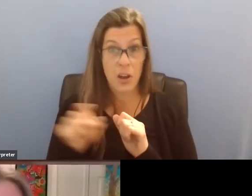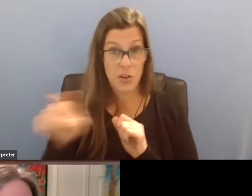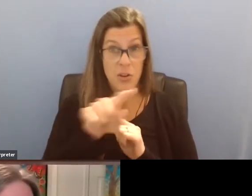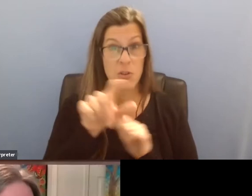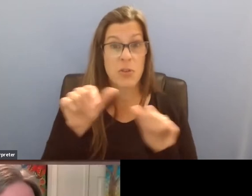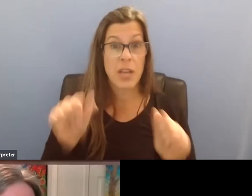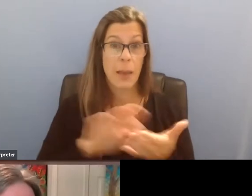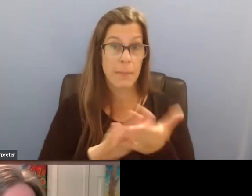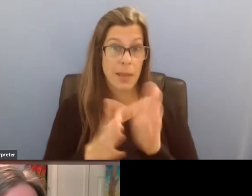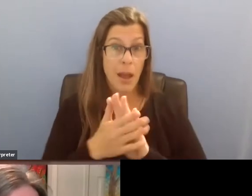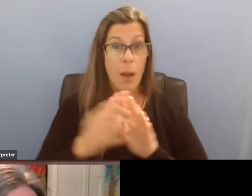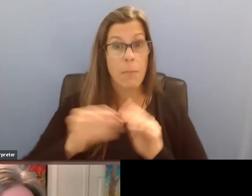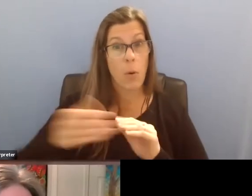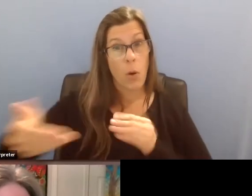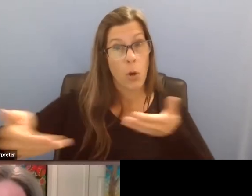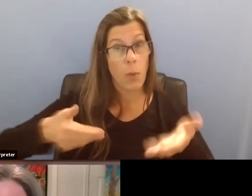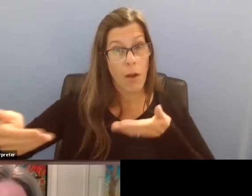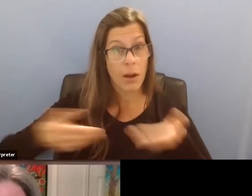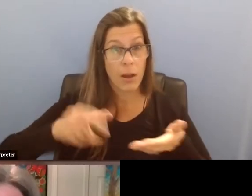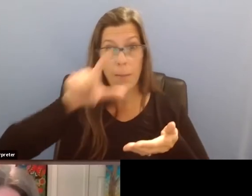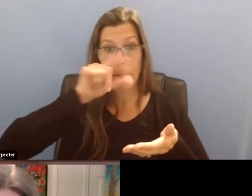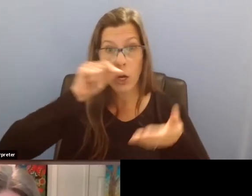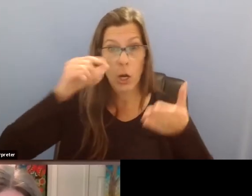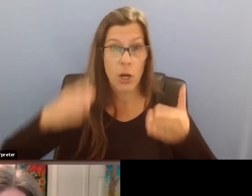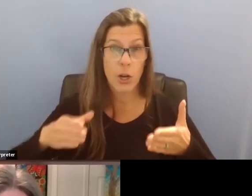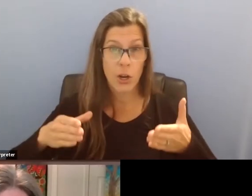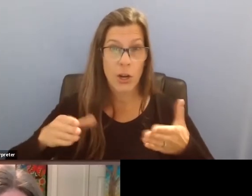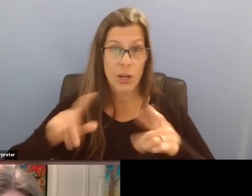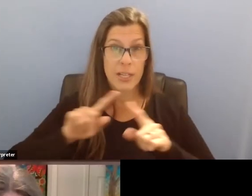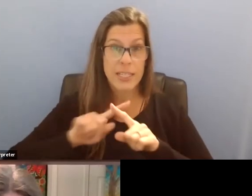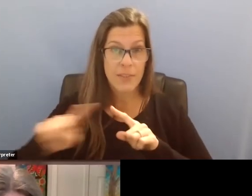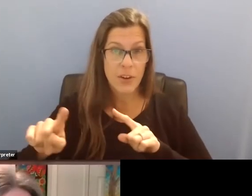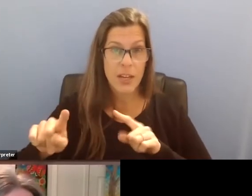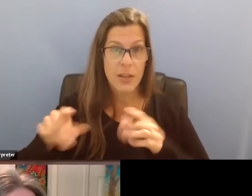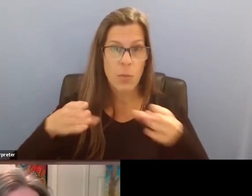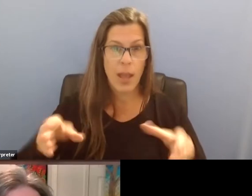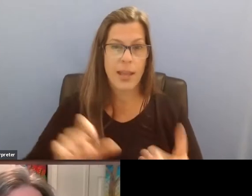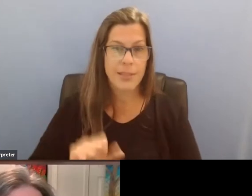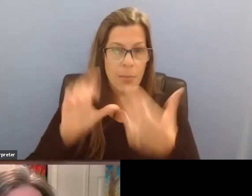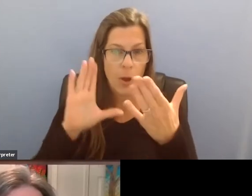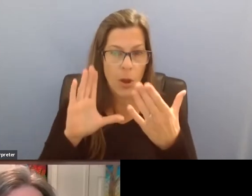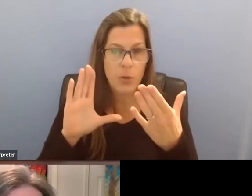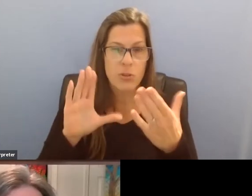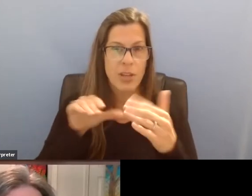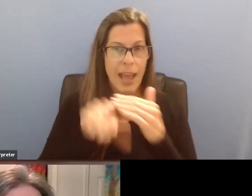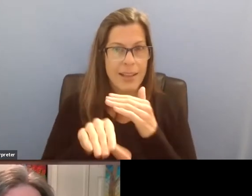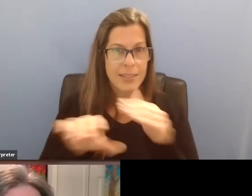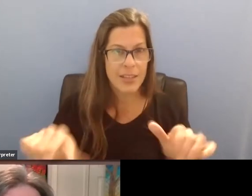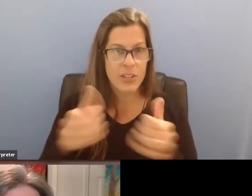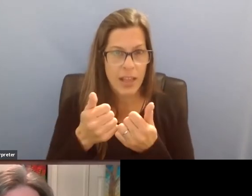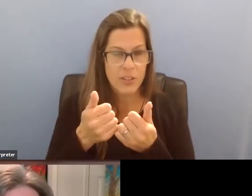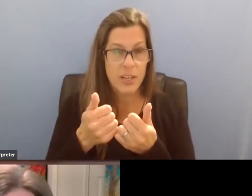resources for birders who have different access challenges. And you can also follow us on social media at BirdAbility.